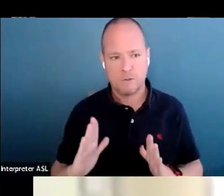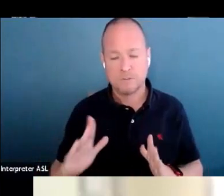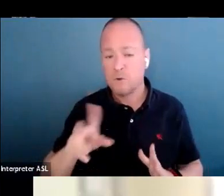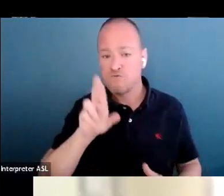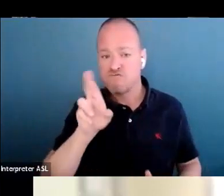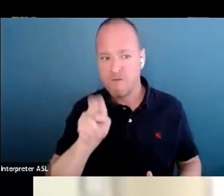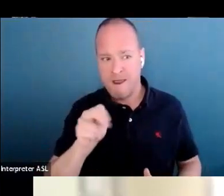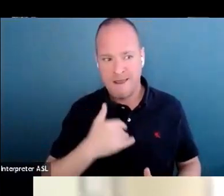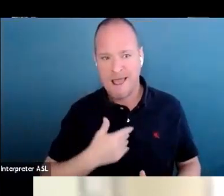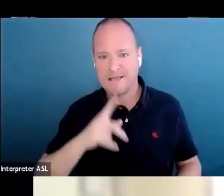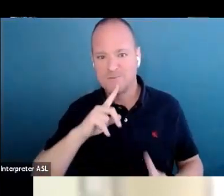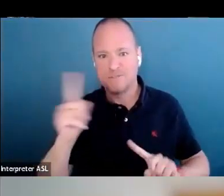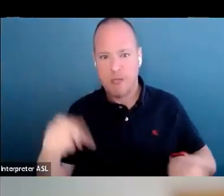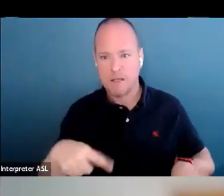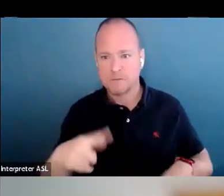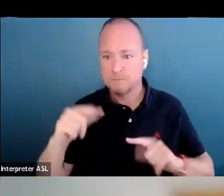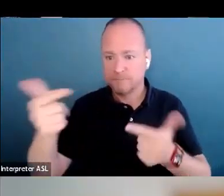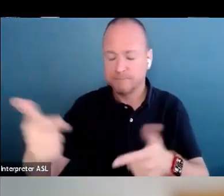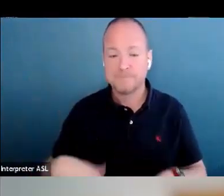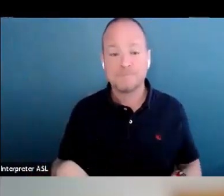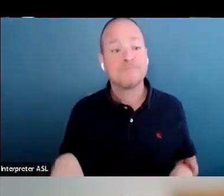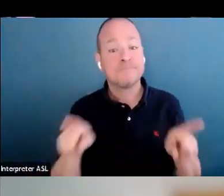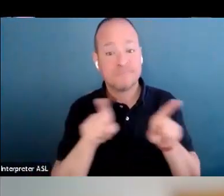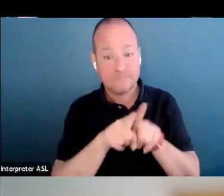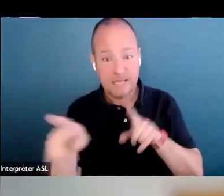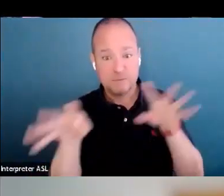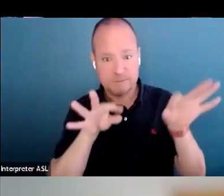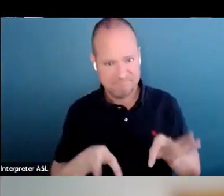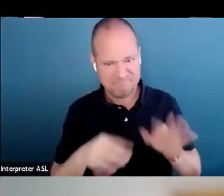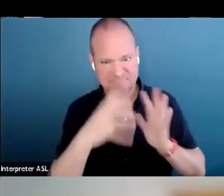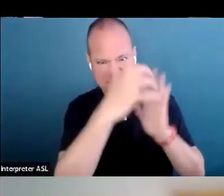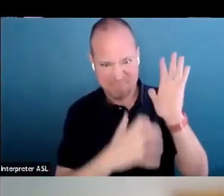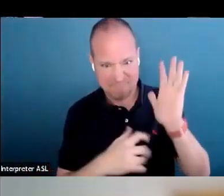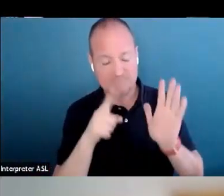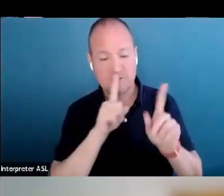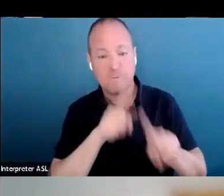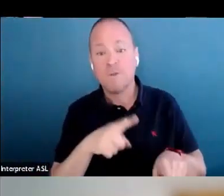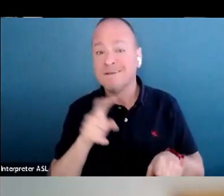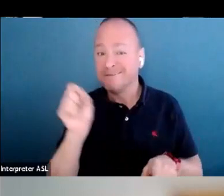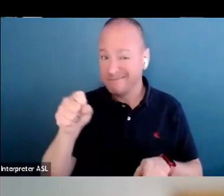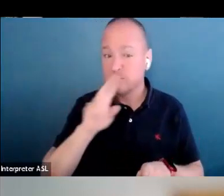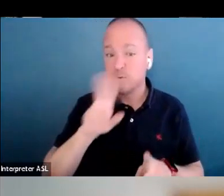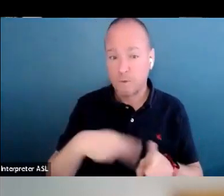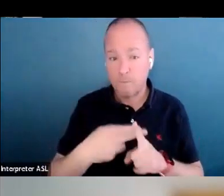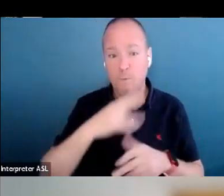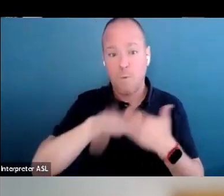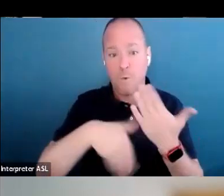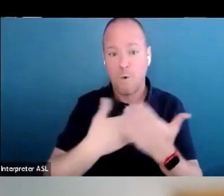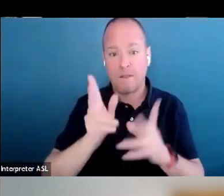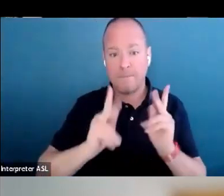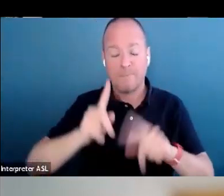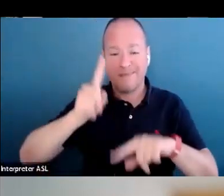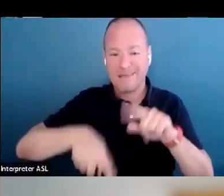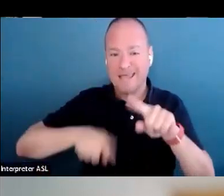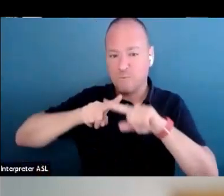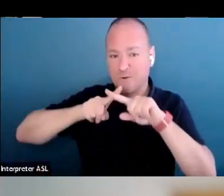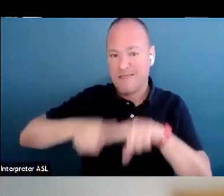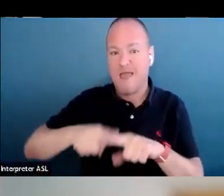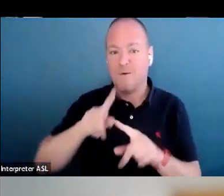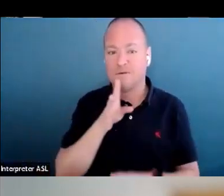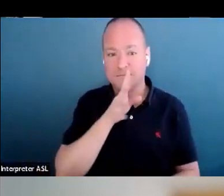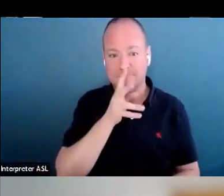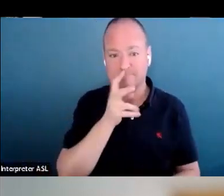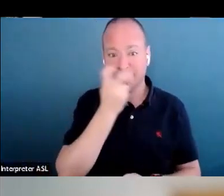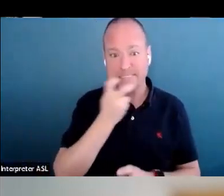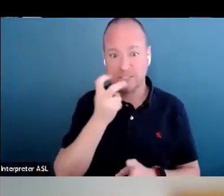Ren. As we detail further in the report, though we are talking about all people who cannot rely on speech to be